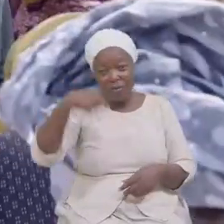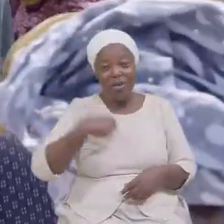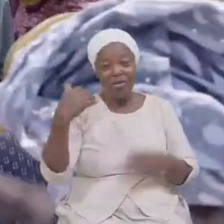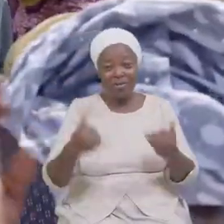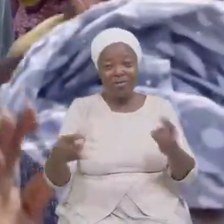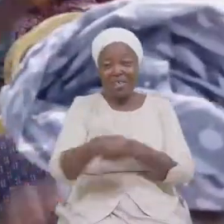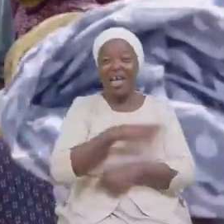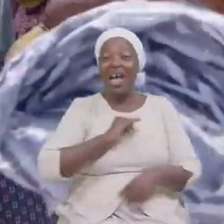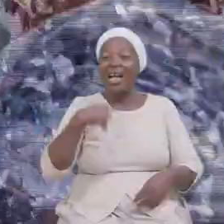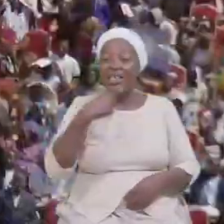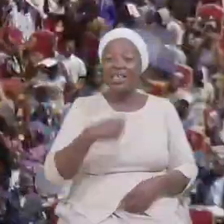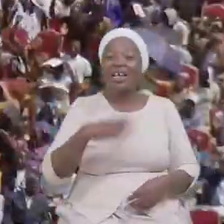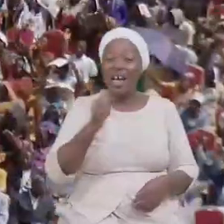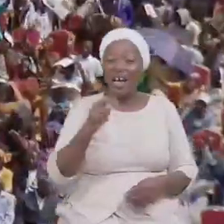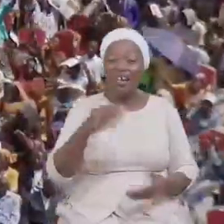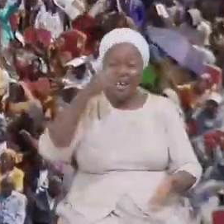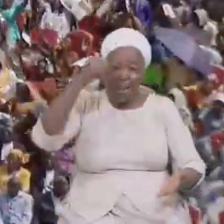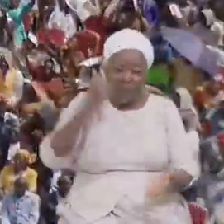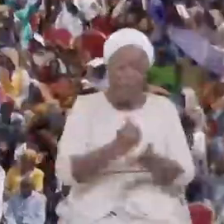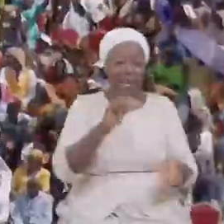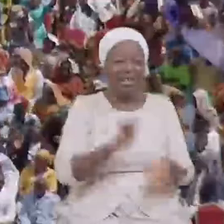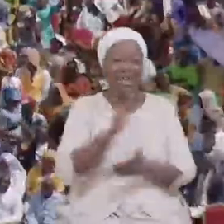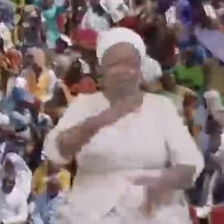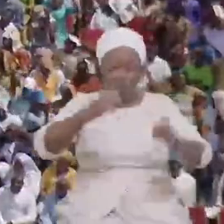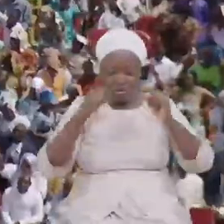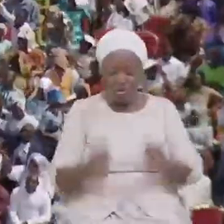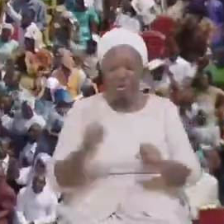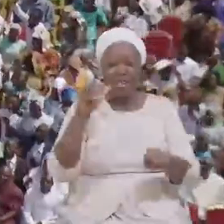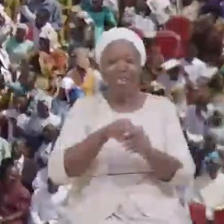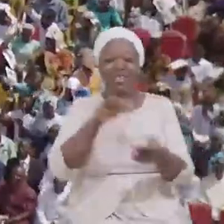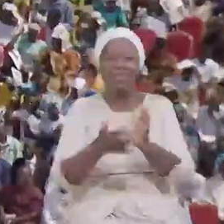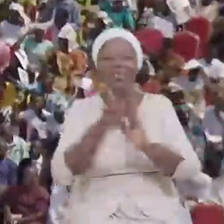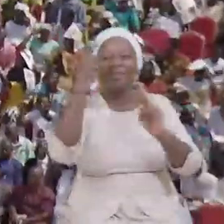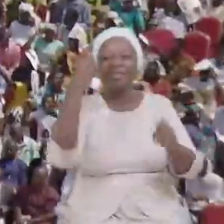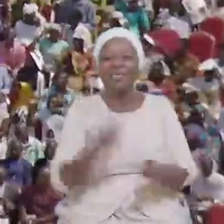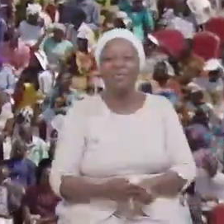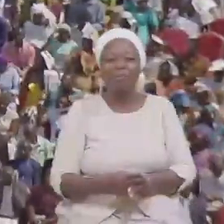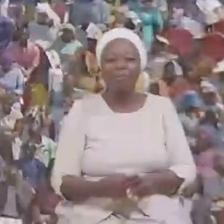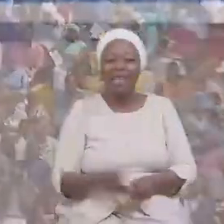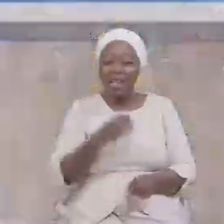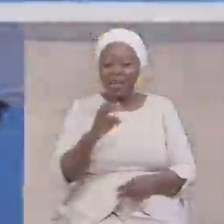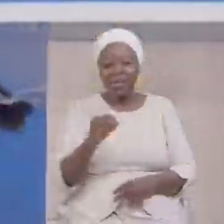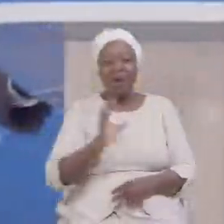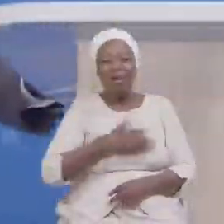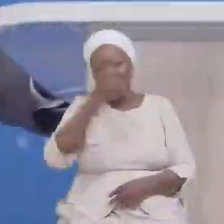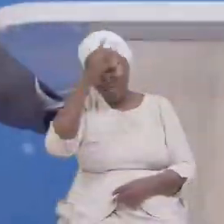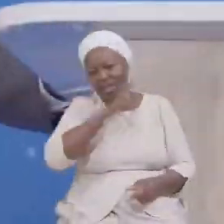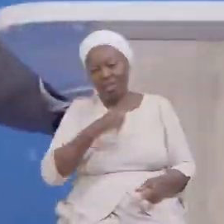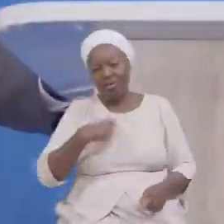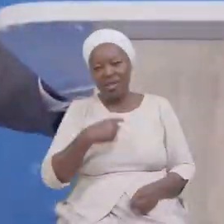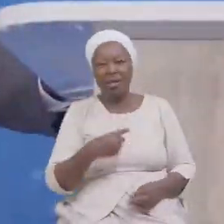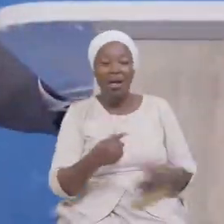carry weight in Jesus' name. And so I said, now,